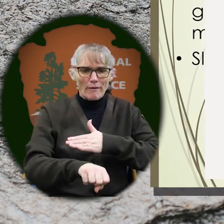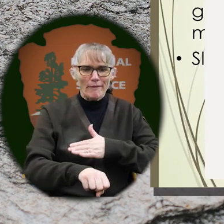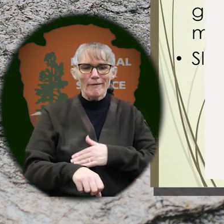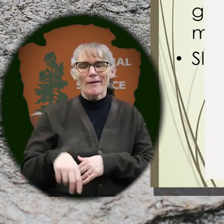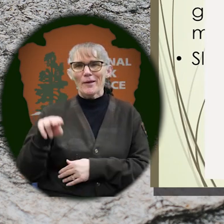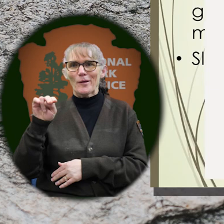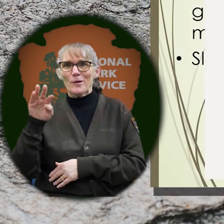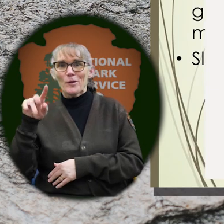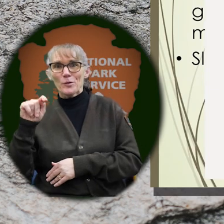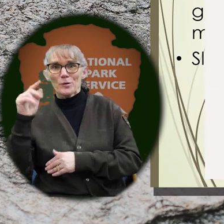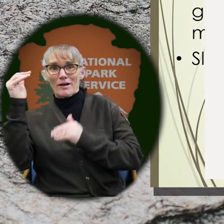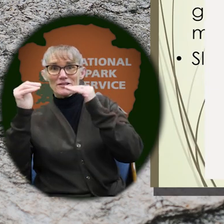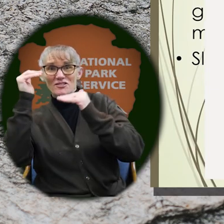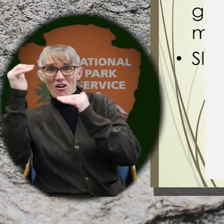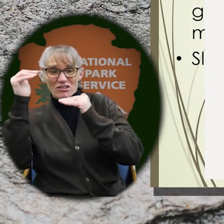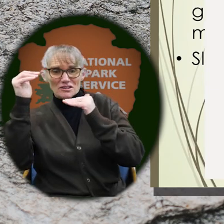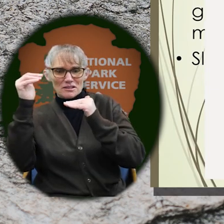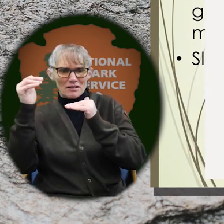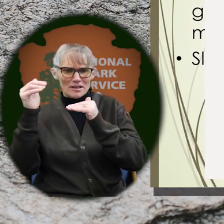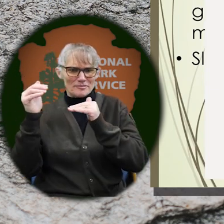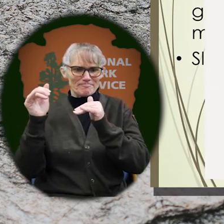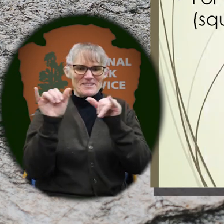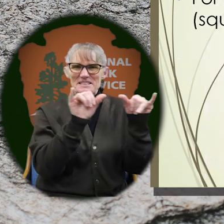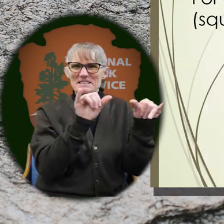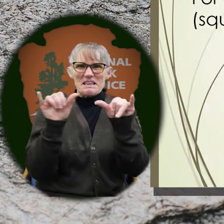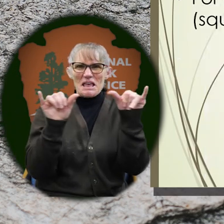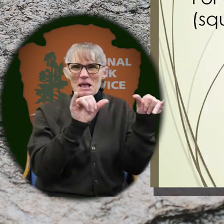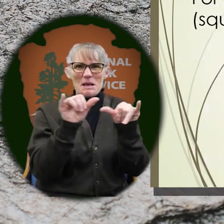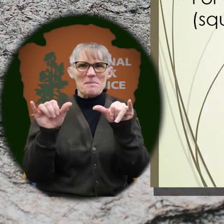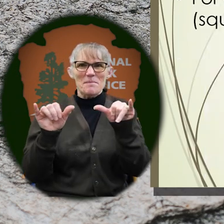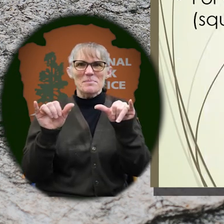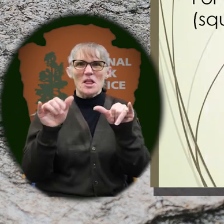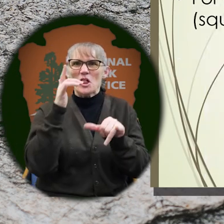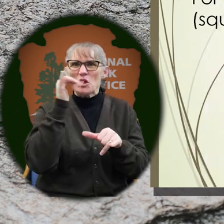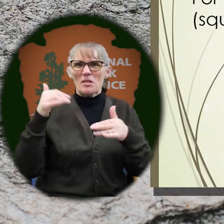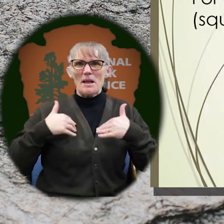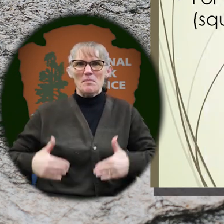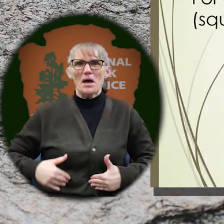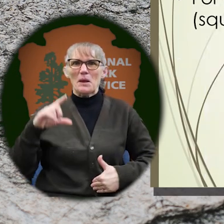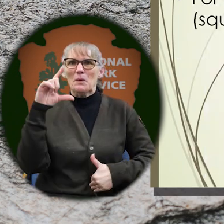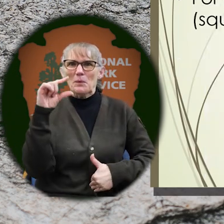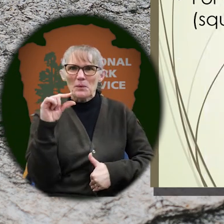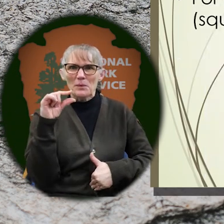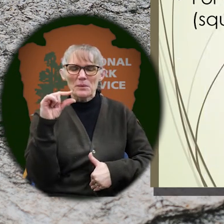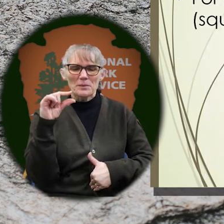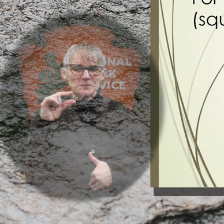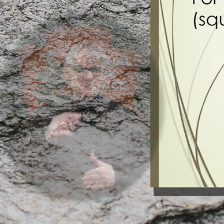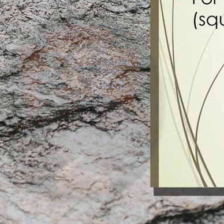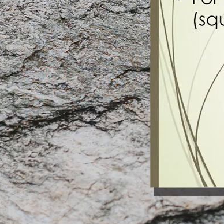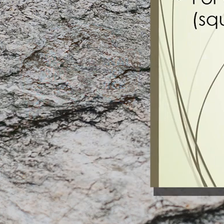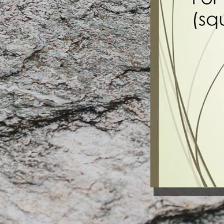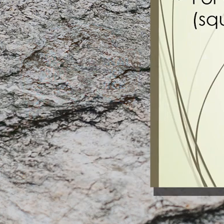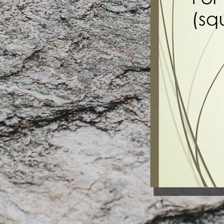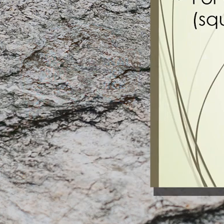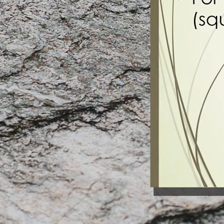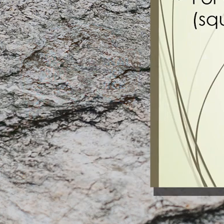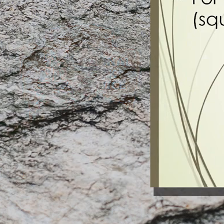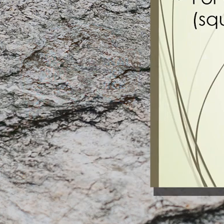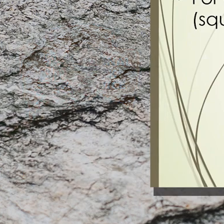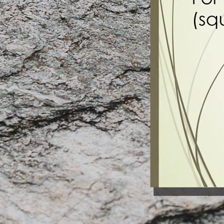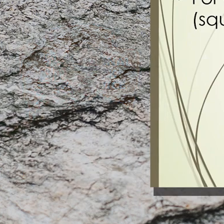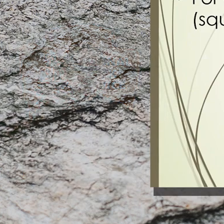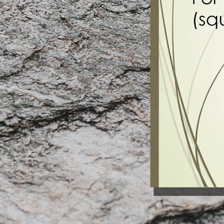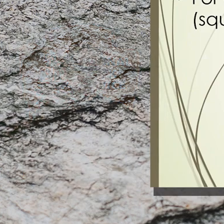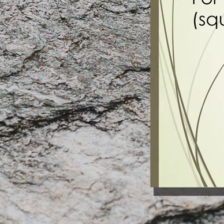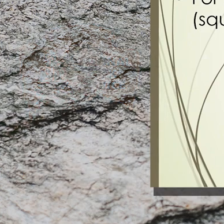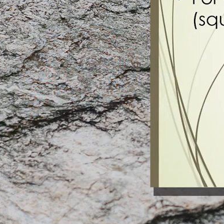same proportions as the adult. It just looks like a shrunken down version of it. Sunshyne reads a list of two bullet points on a slide titled Allometric Growth. The two pictures appear over the text.